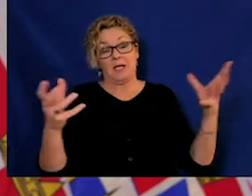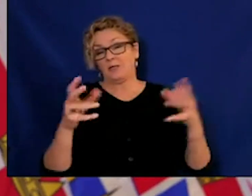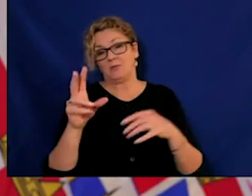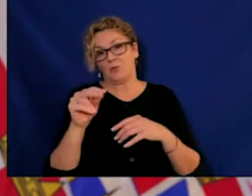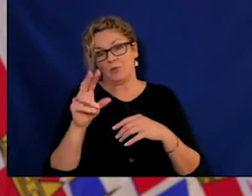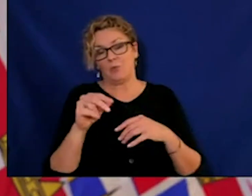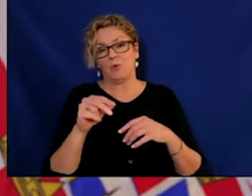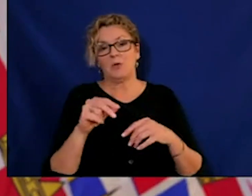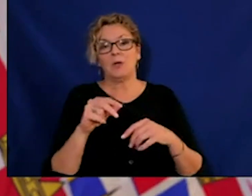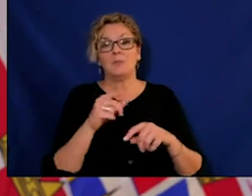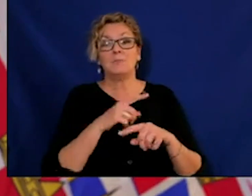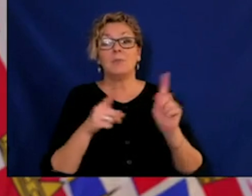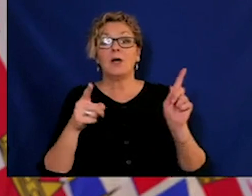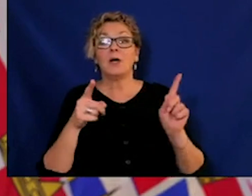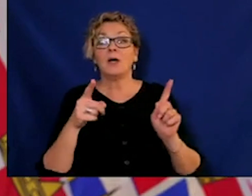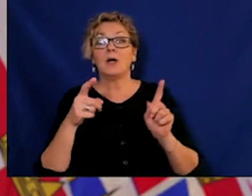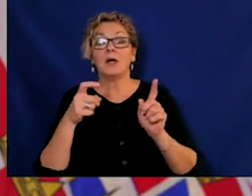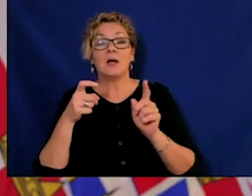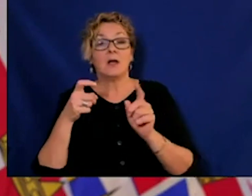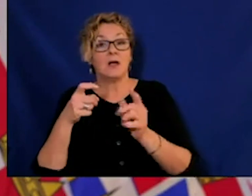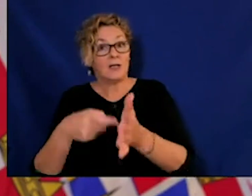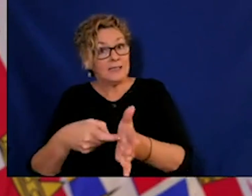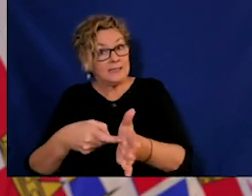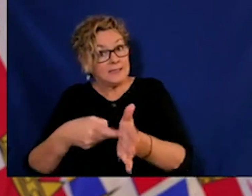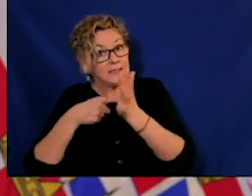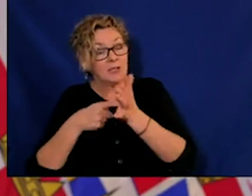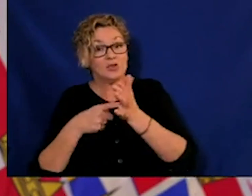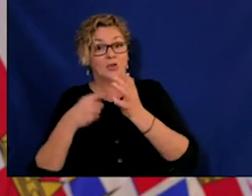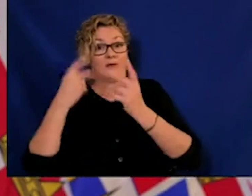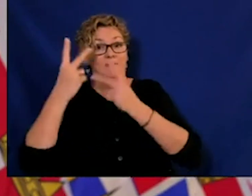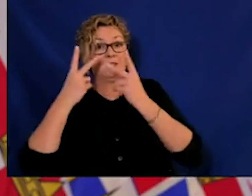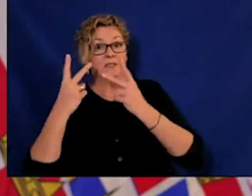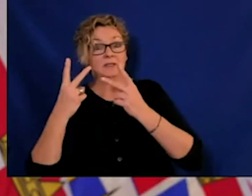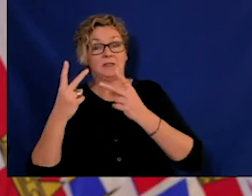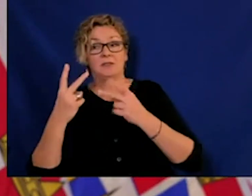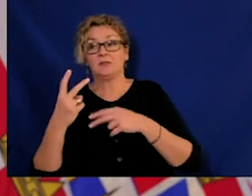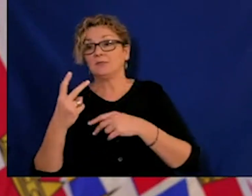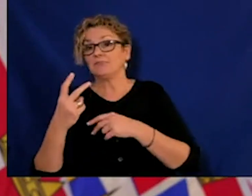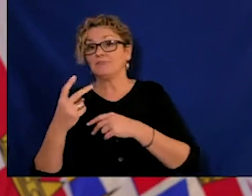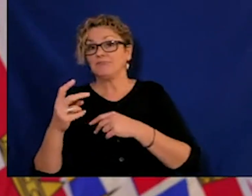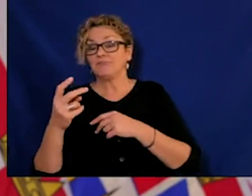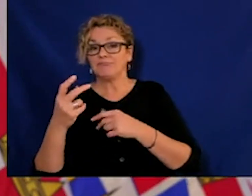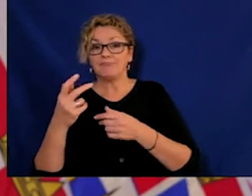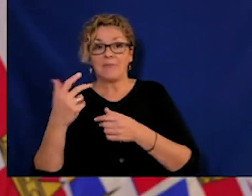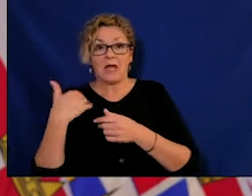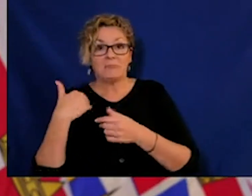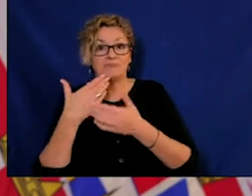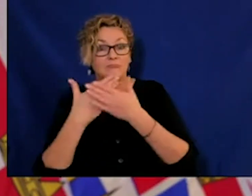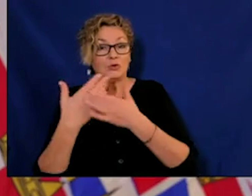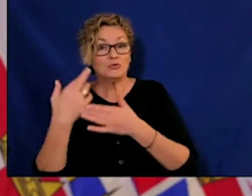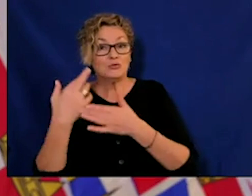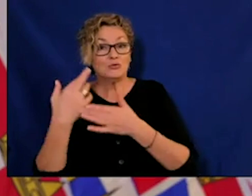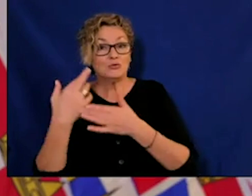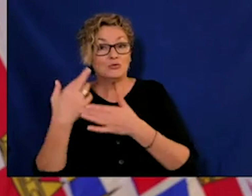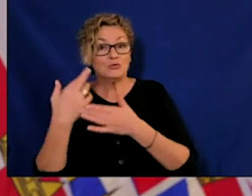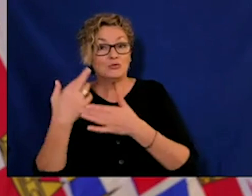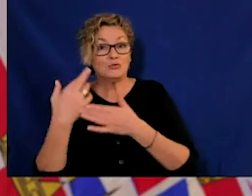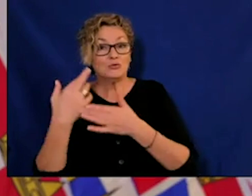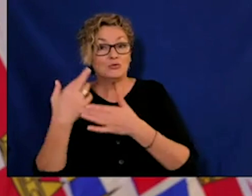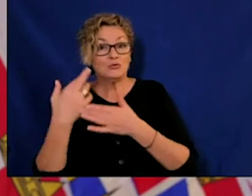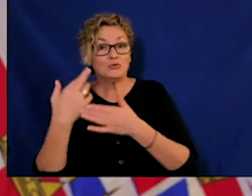safely and that those key visits that have been set up are able to happen. But when we have 57 outbreaks,